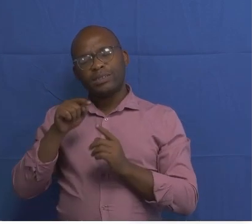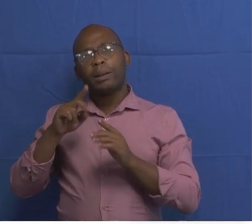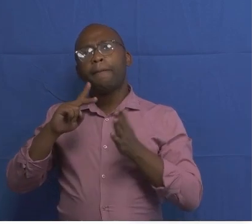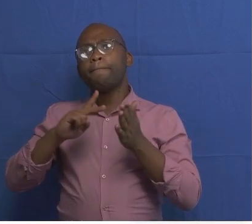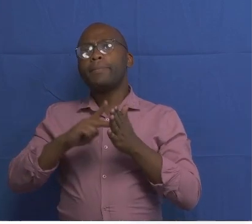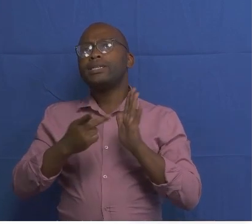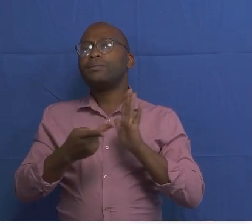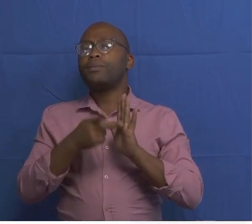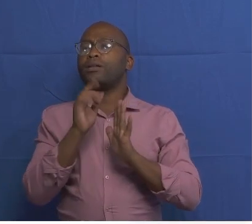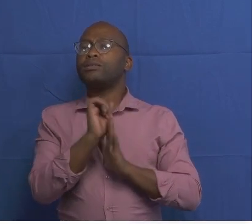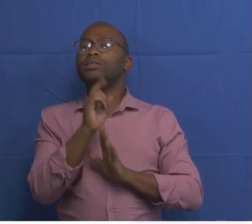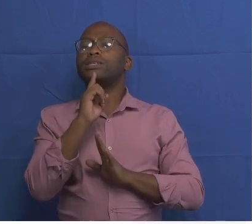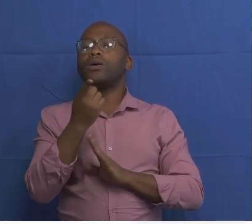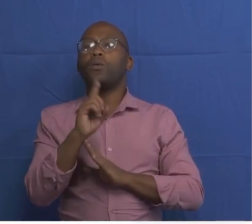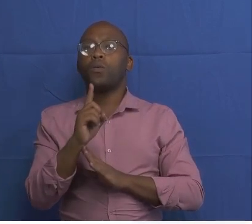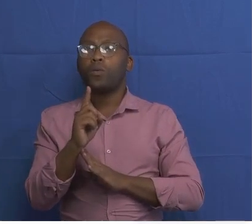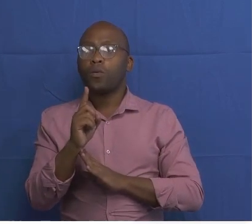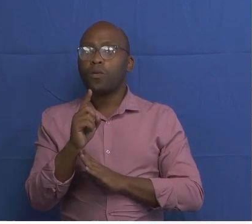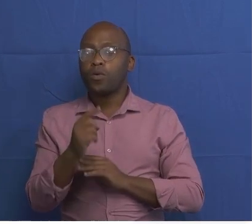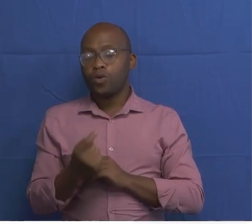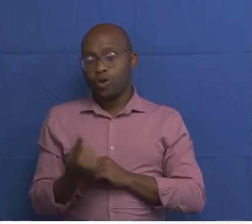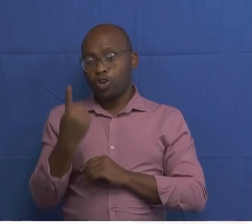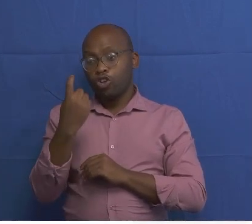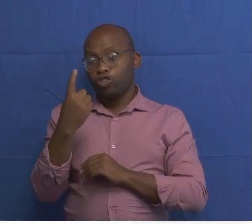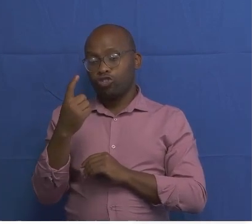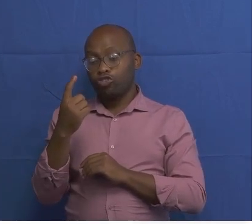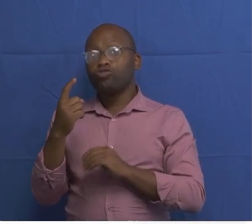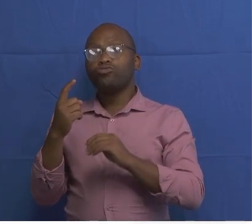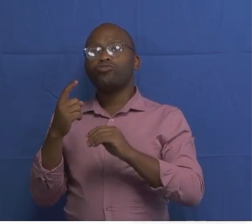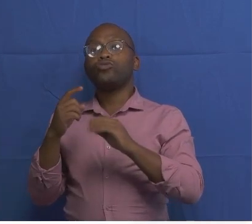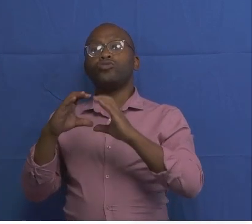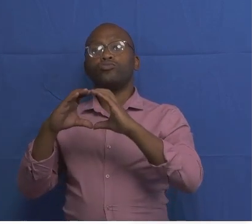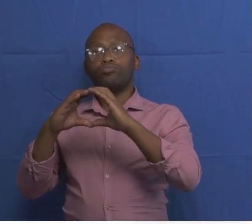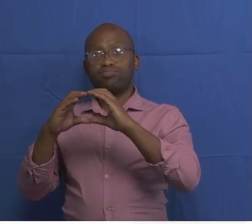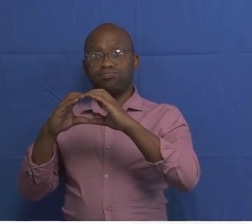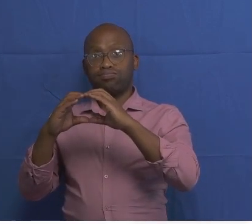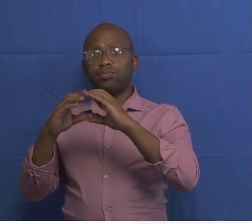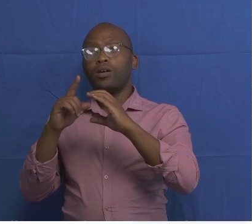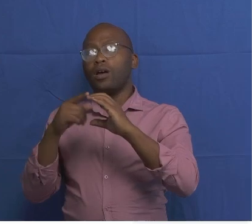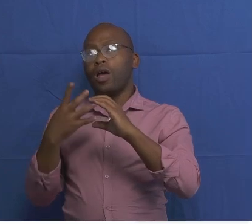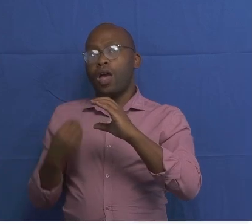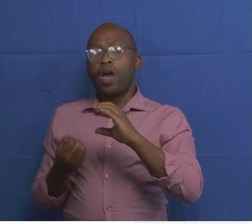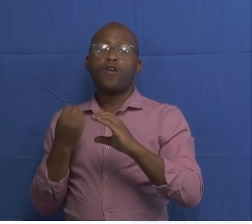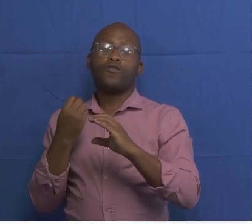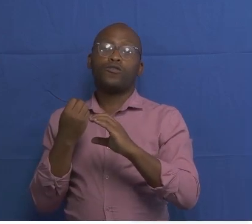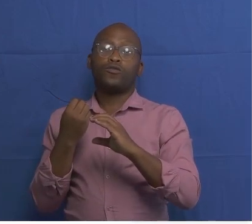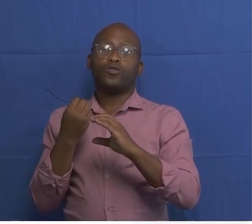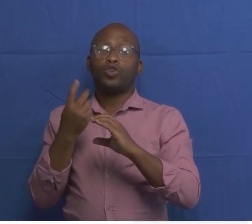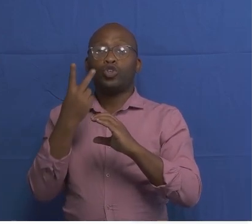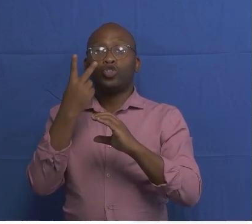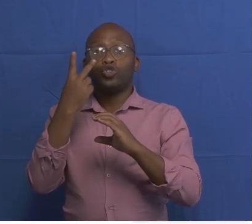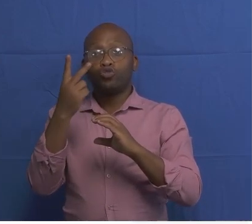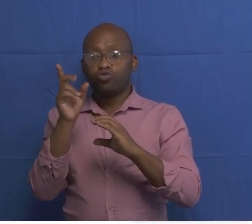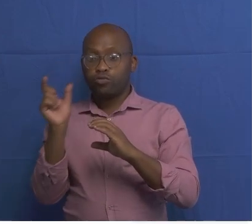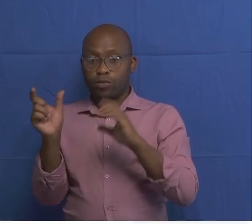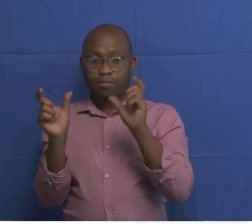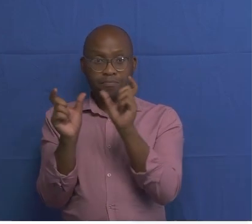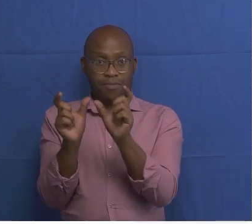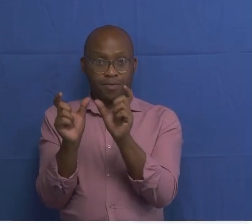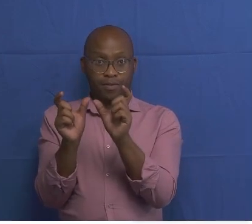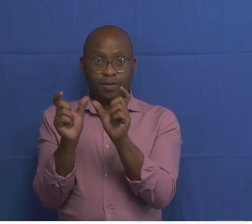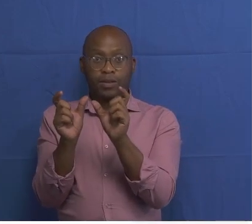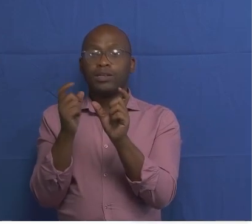that an organism possesses two factors that are now known as alleles, Now these factors separate